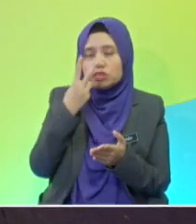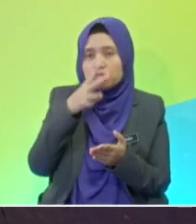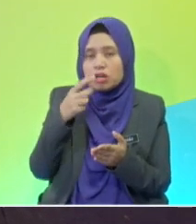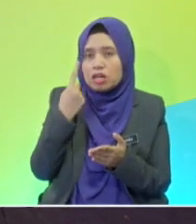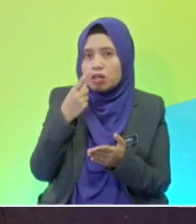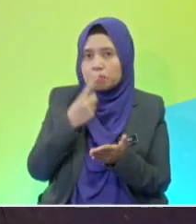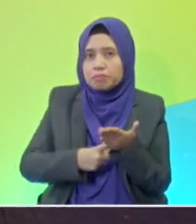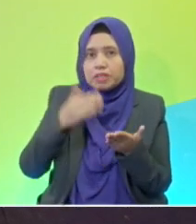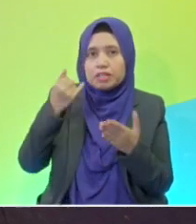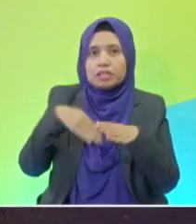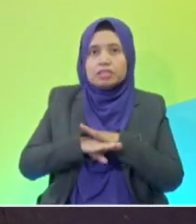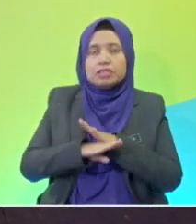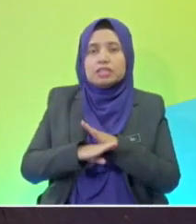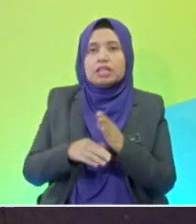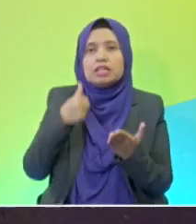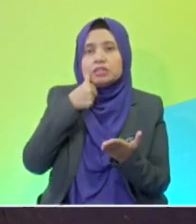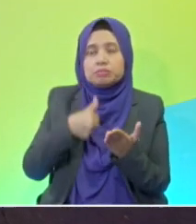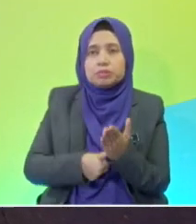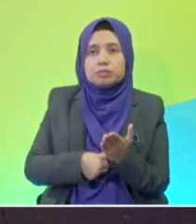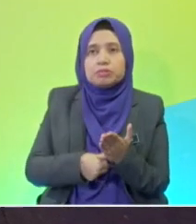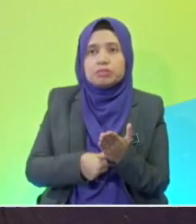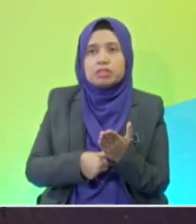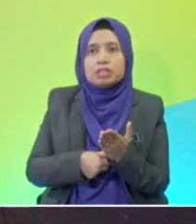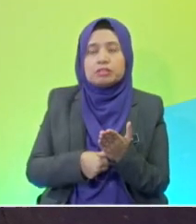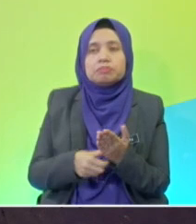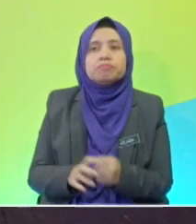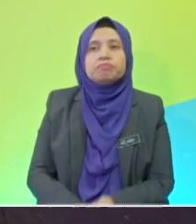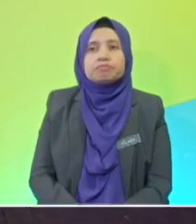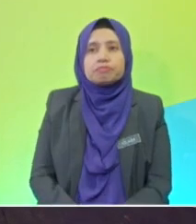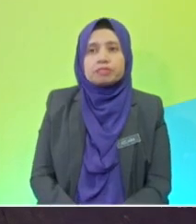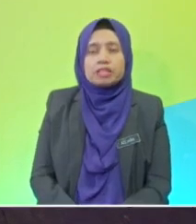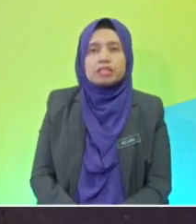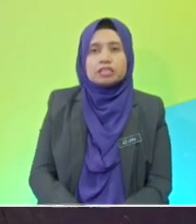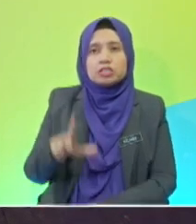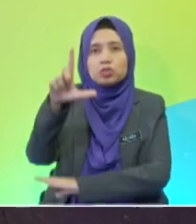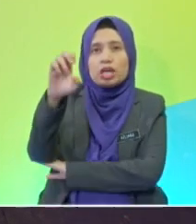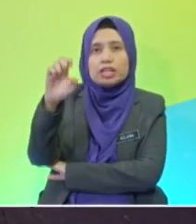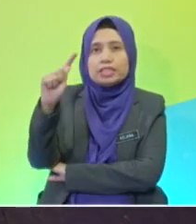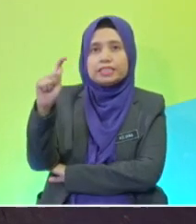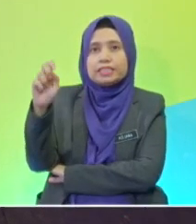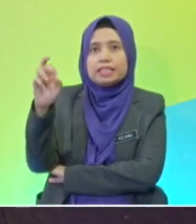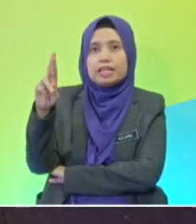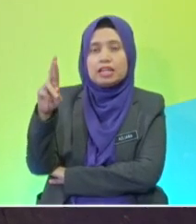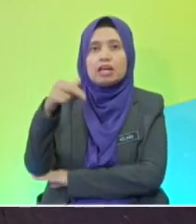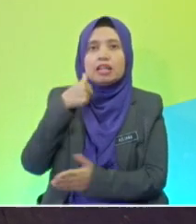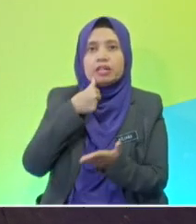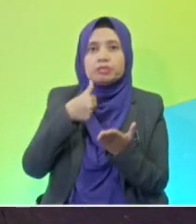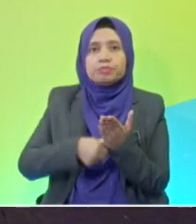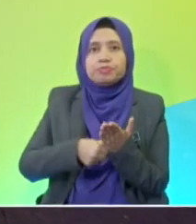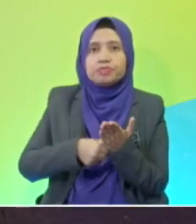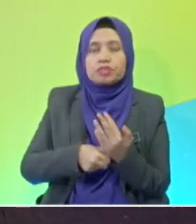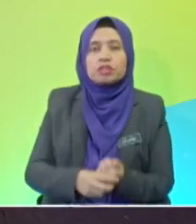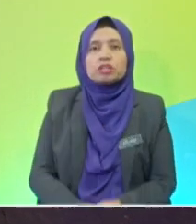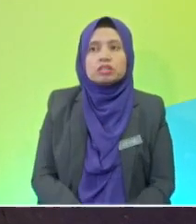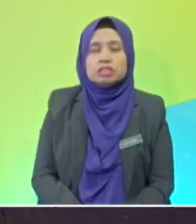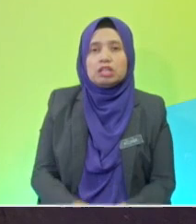be something, a special note. Right, I wonder what is Yeah. inside the letter. Okay, and What is written? Yeah. As